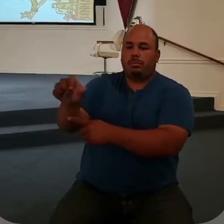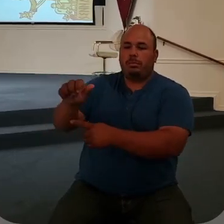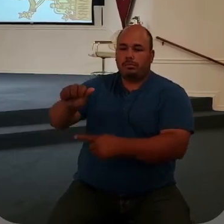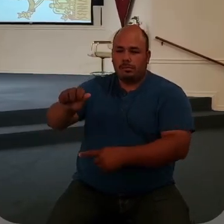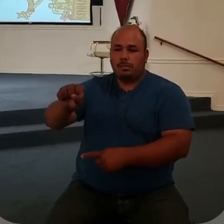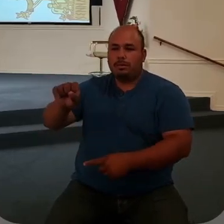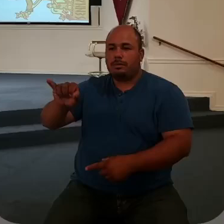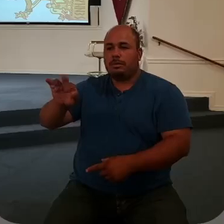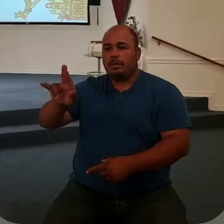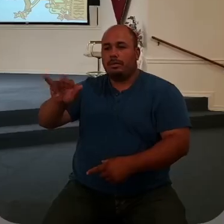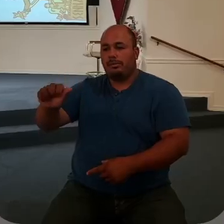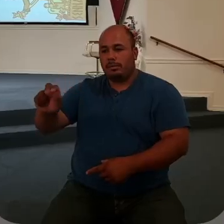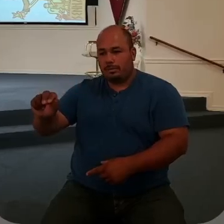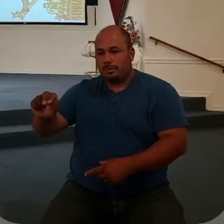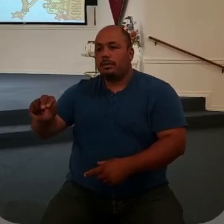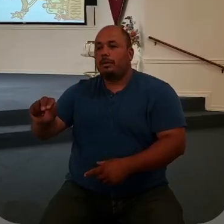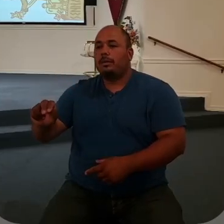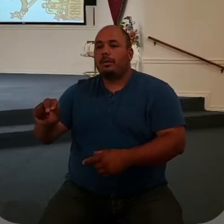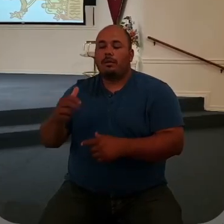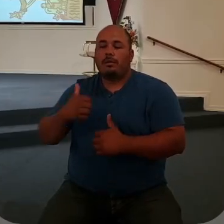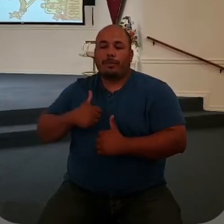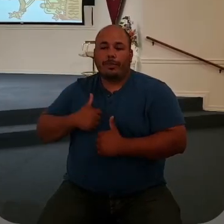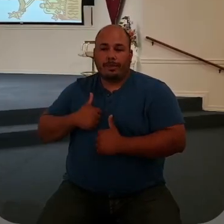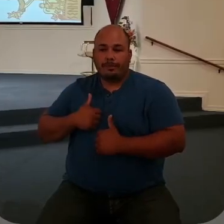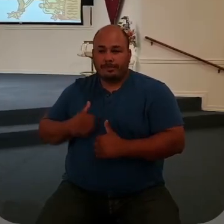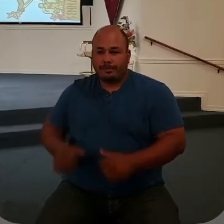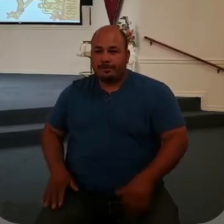the one God they could not overcome.